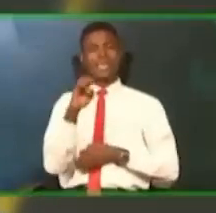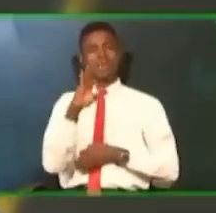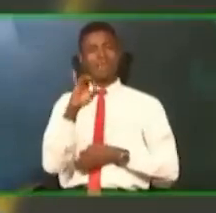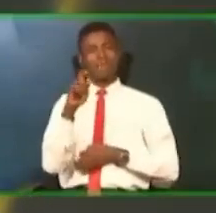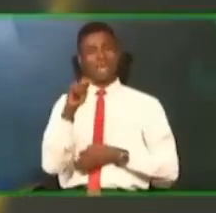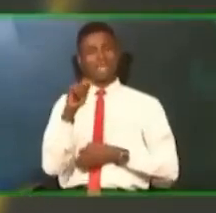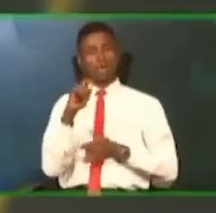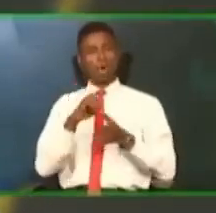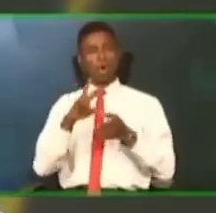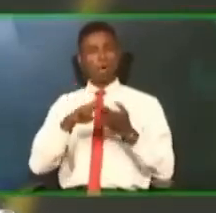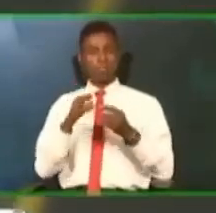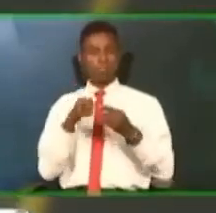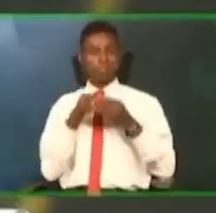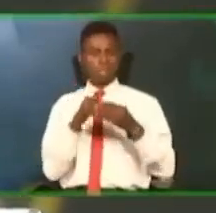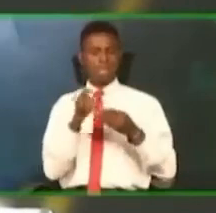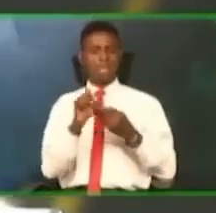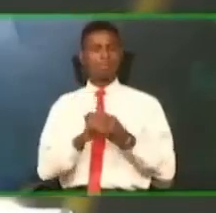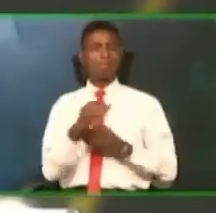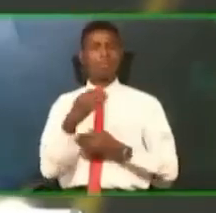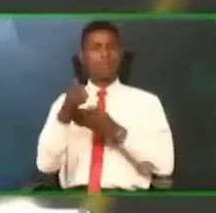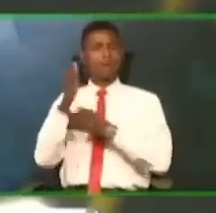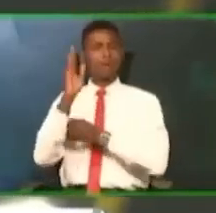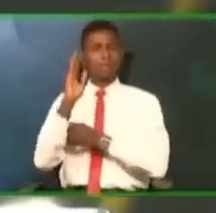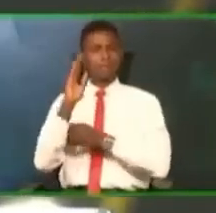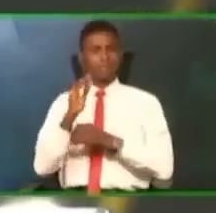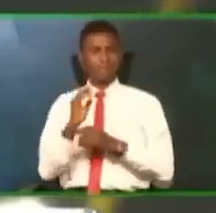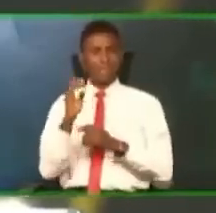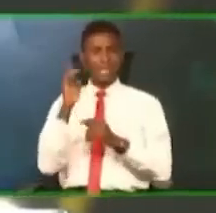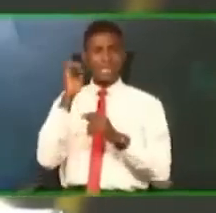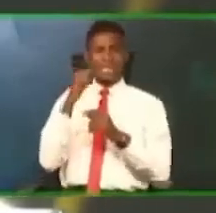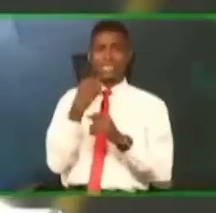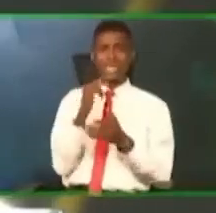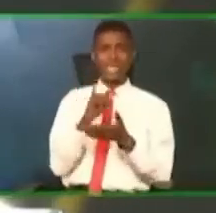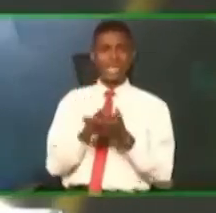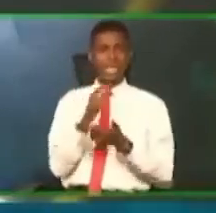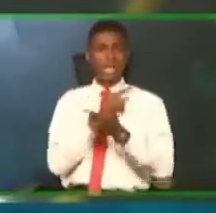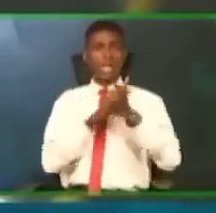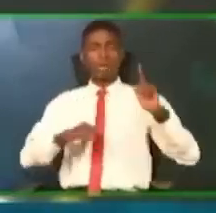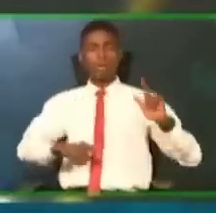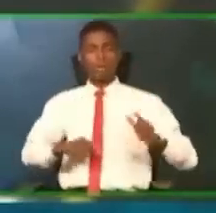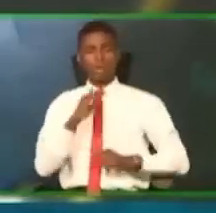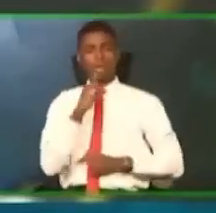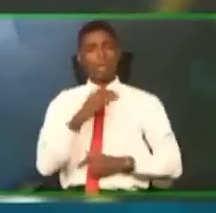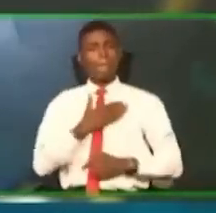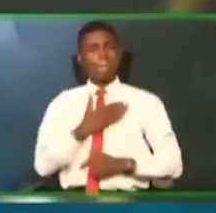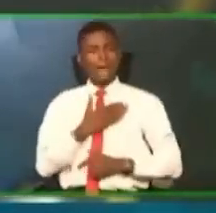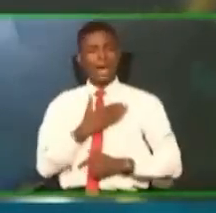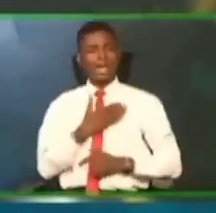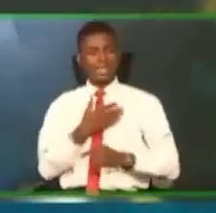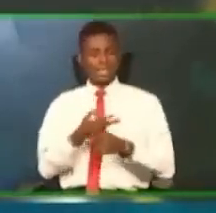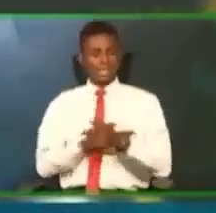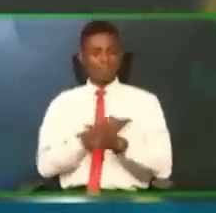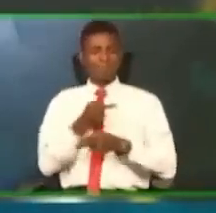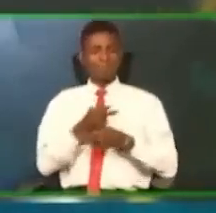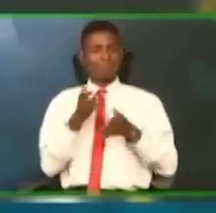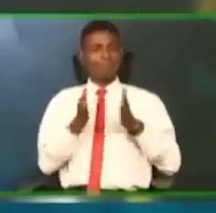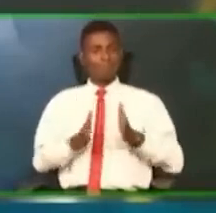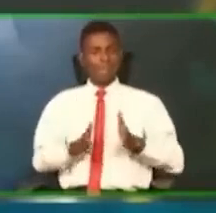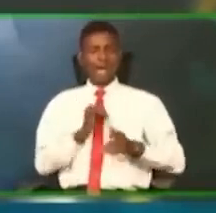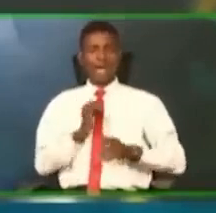God, generally speaking. It says, let's look at it. The Lord is my shepherd, it says, I shall not